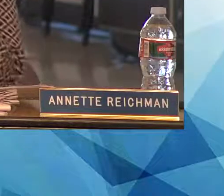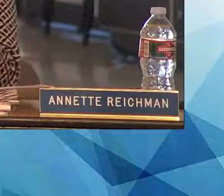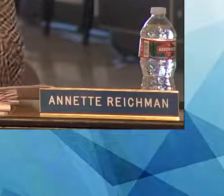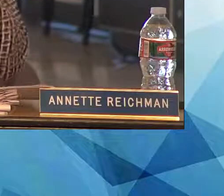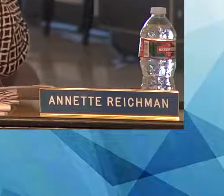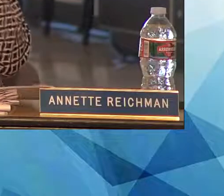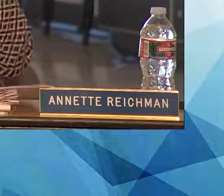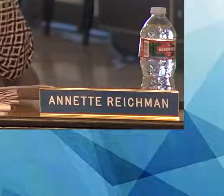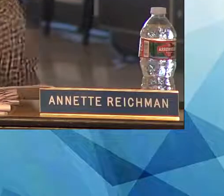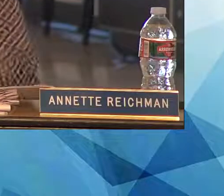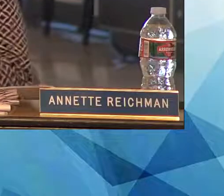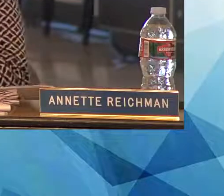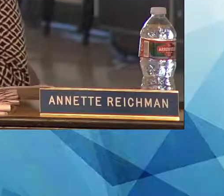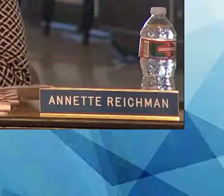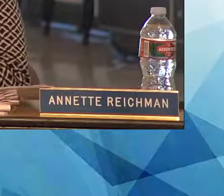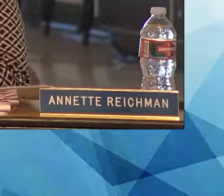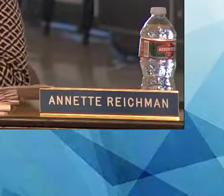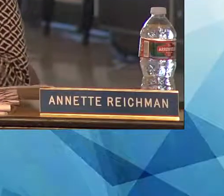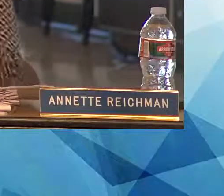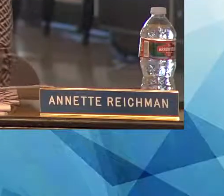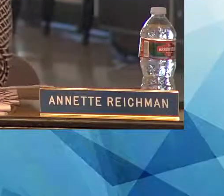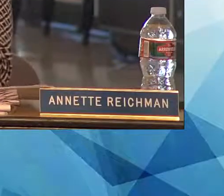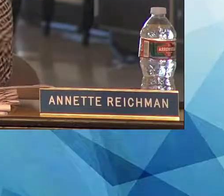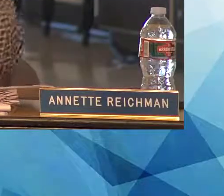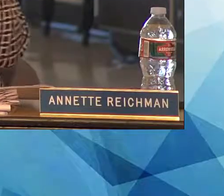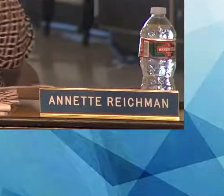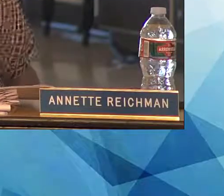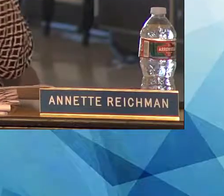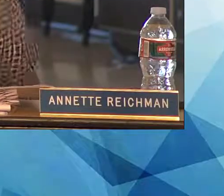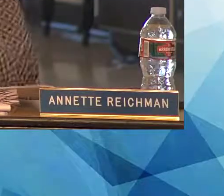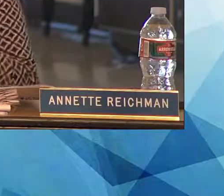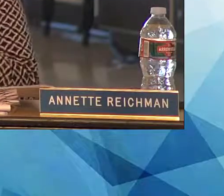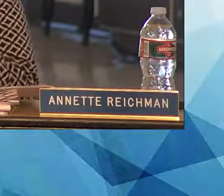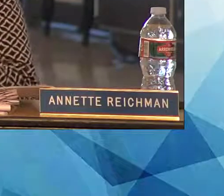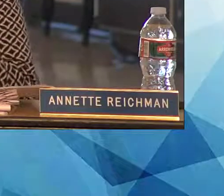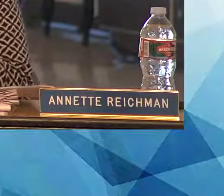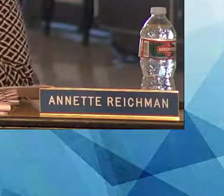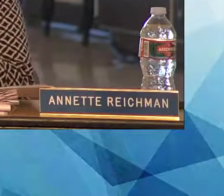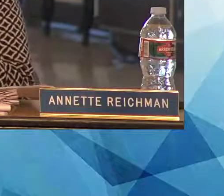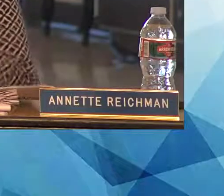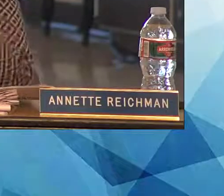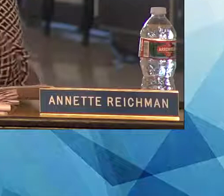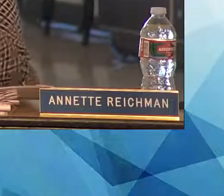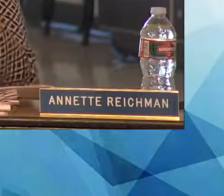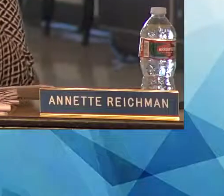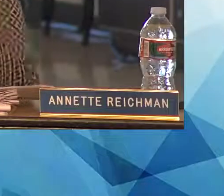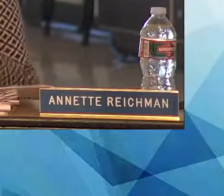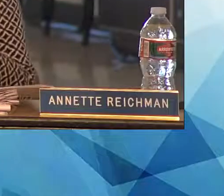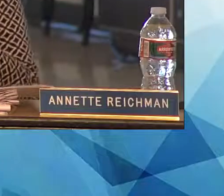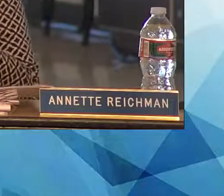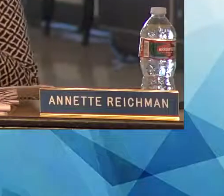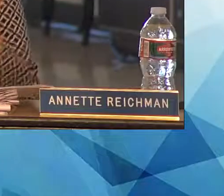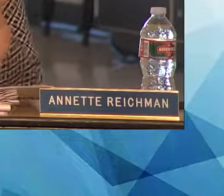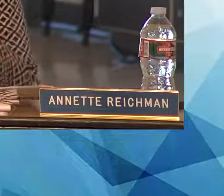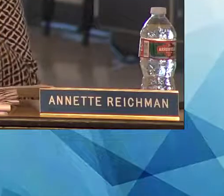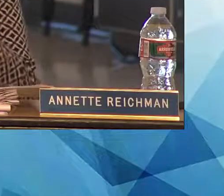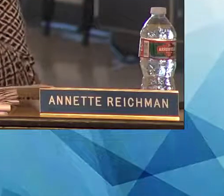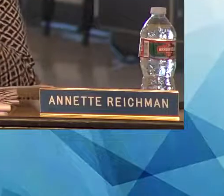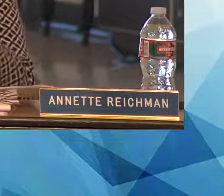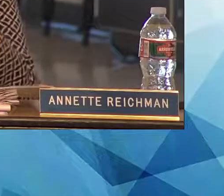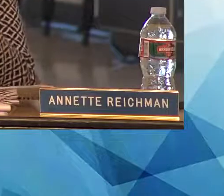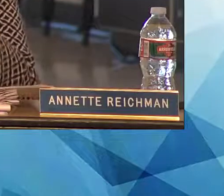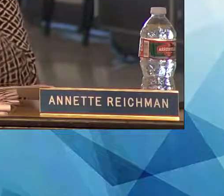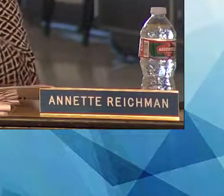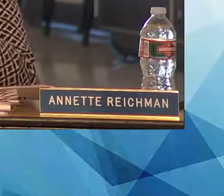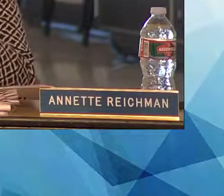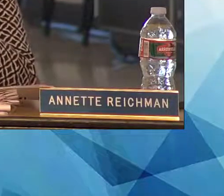Nigro, Assistant Superintendent Rex, and Assistant Superintendent Cooper, and those of you who are here from